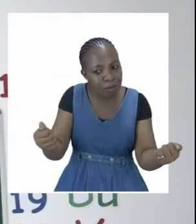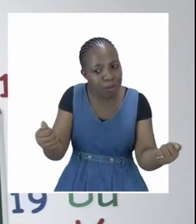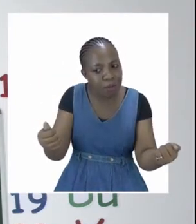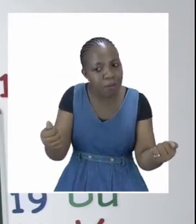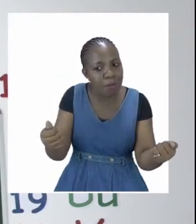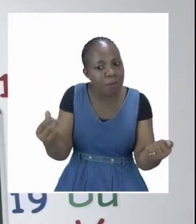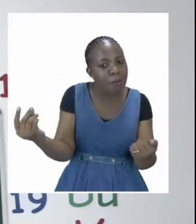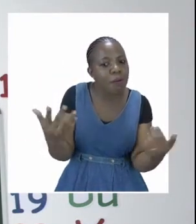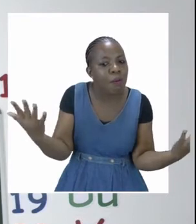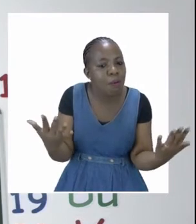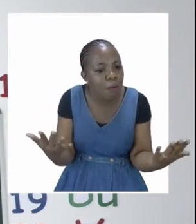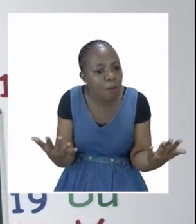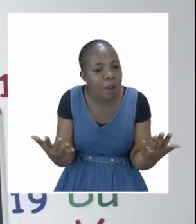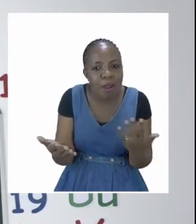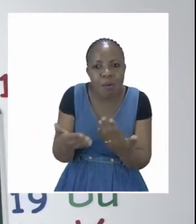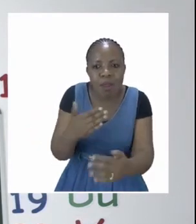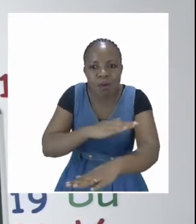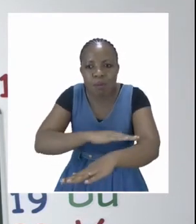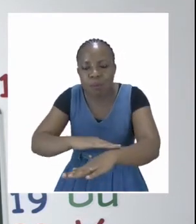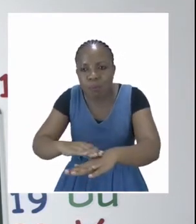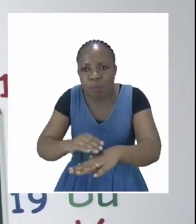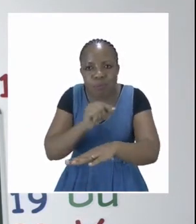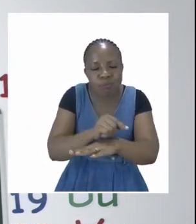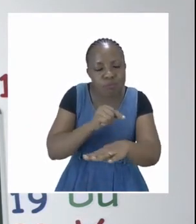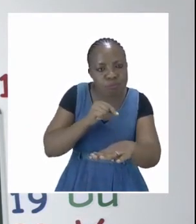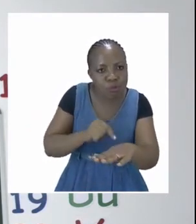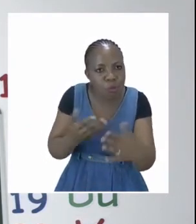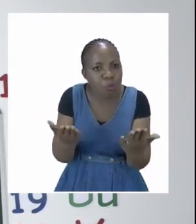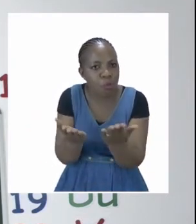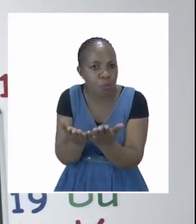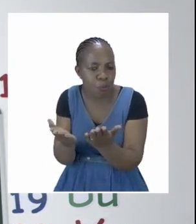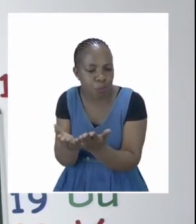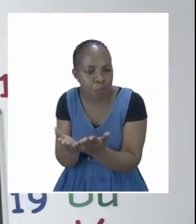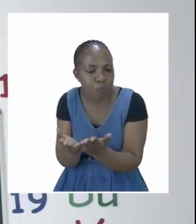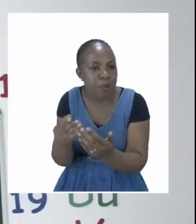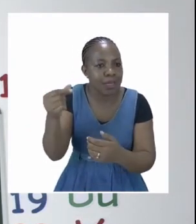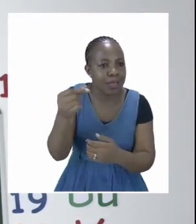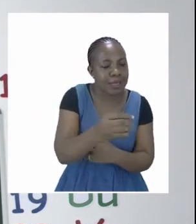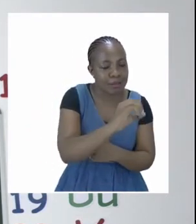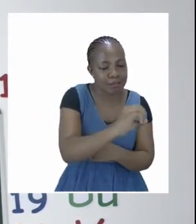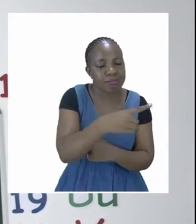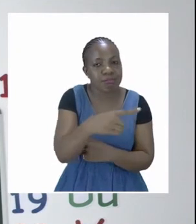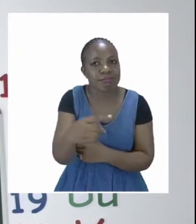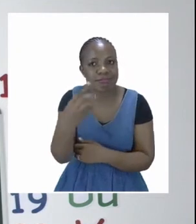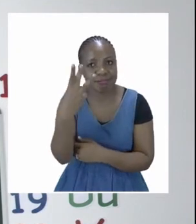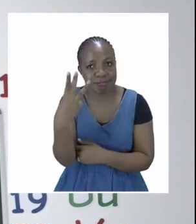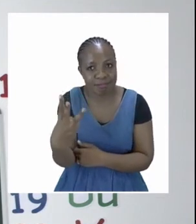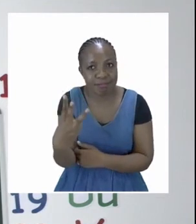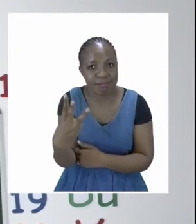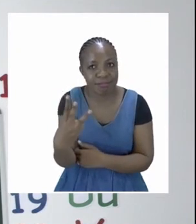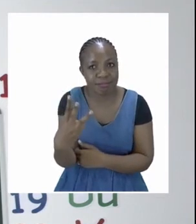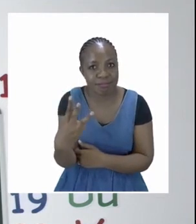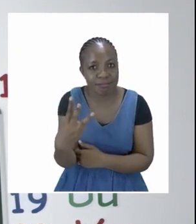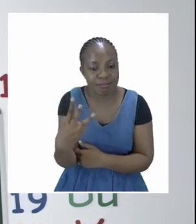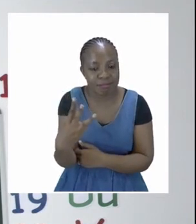monday to thursday for pre-primary up until grade three the lessons are